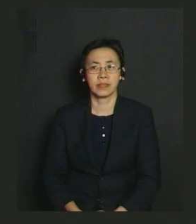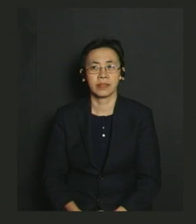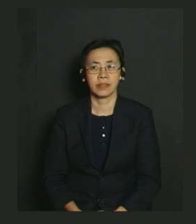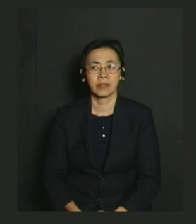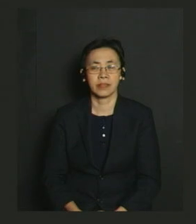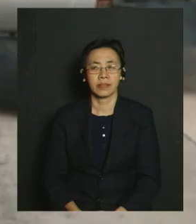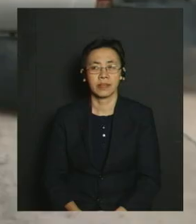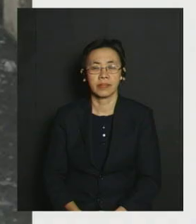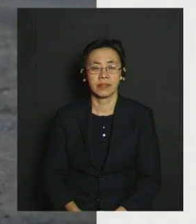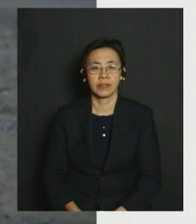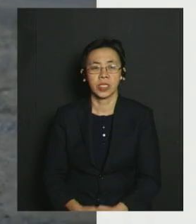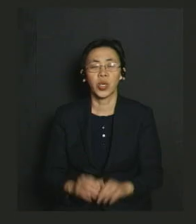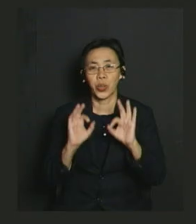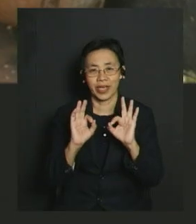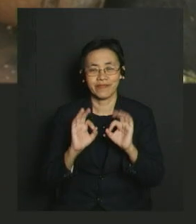Okay.